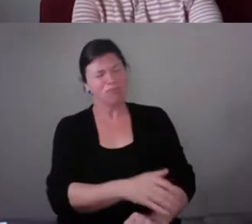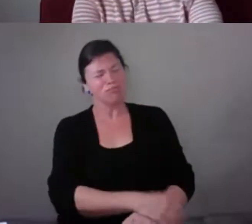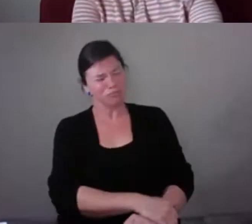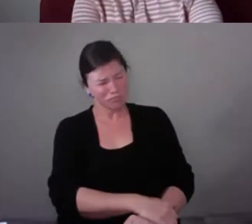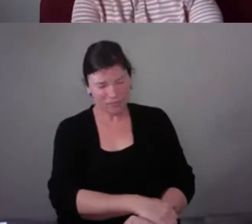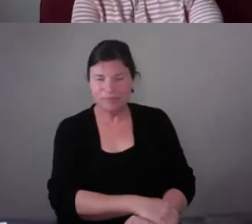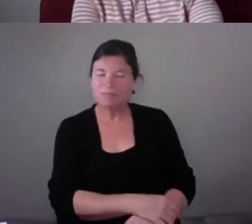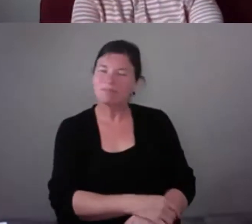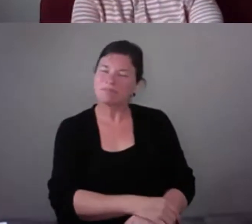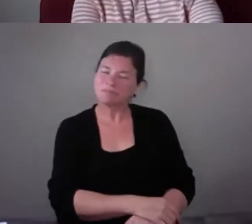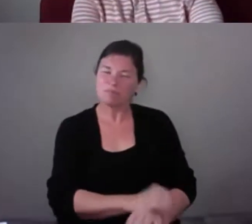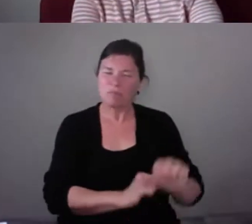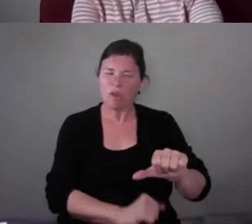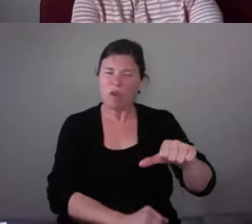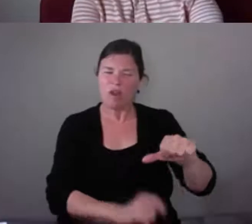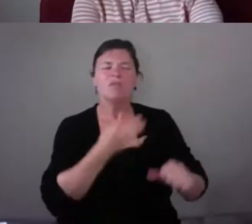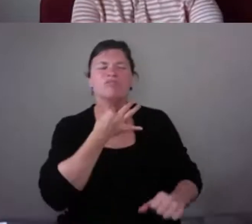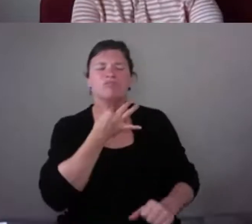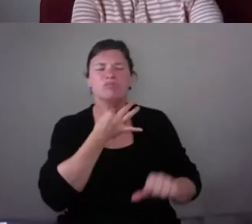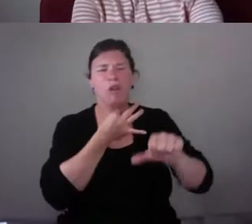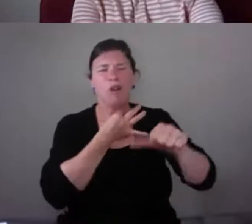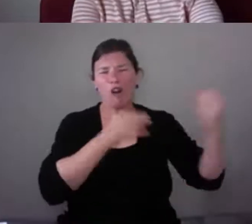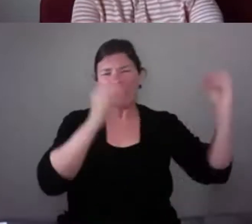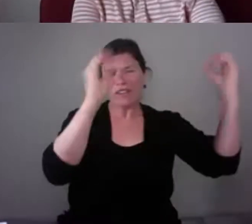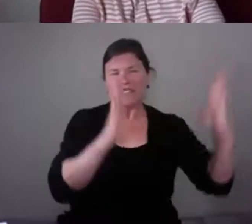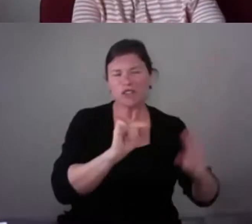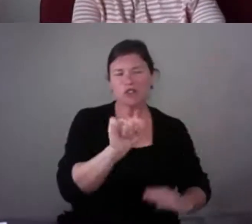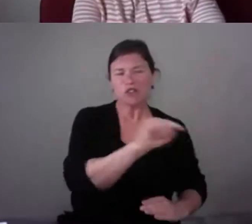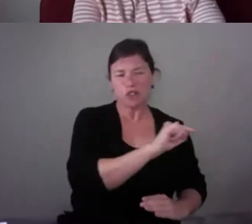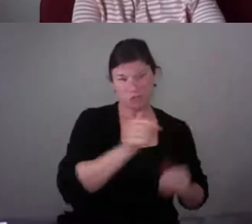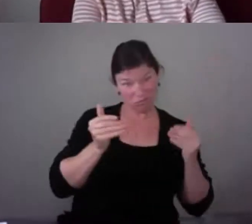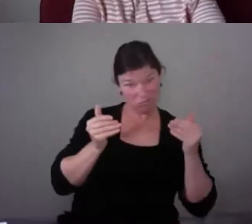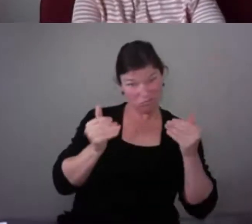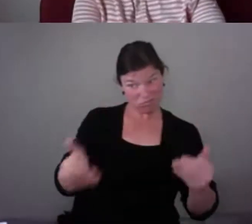get along with the other teachers. Oh yeah,